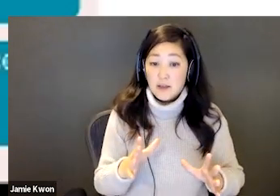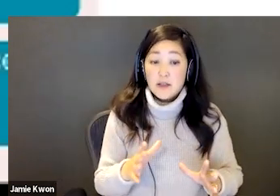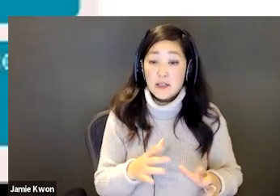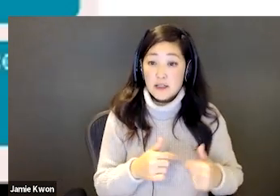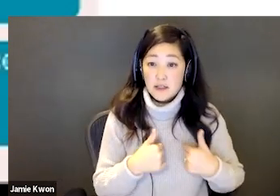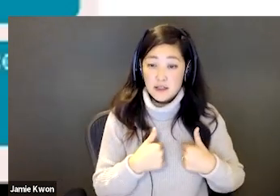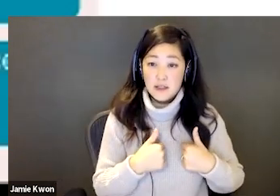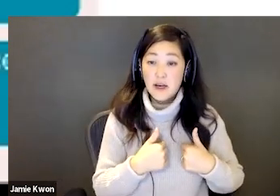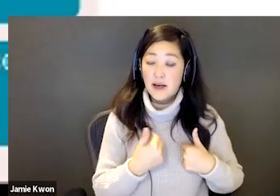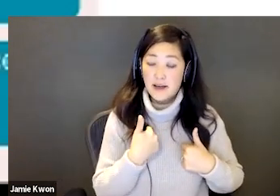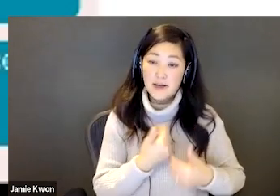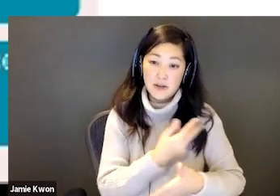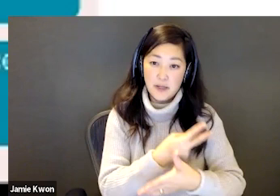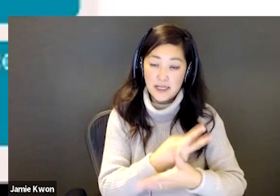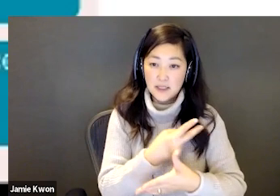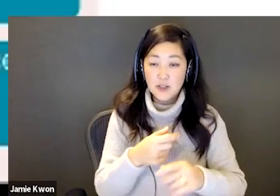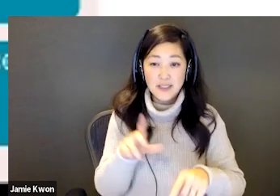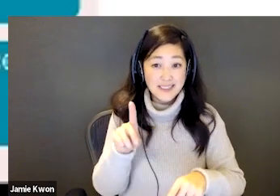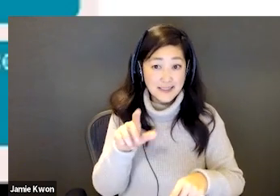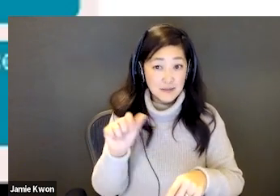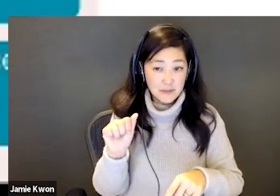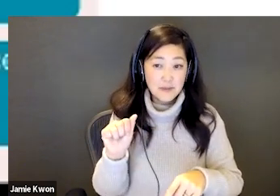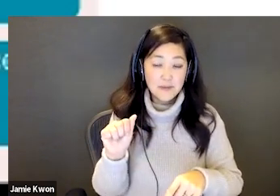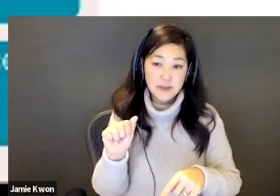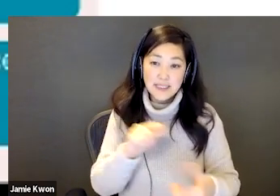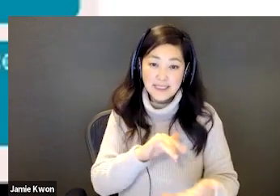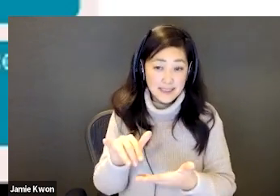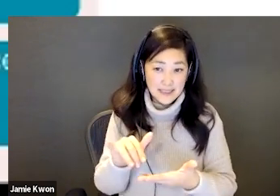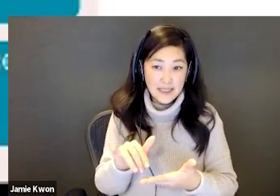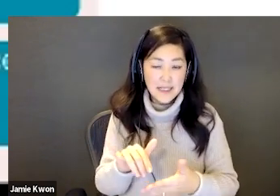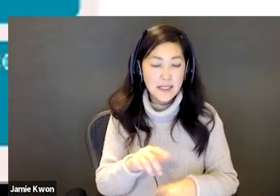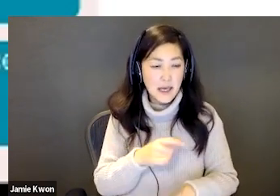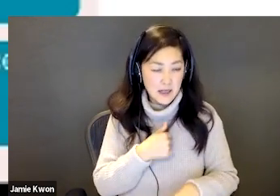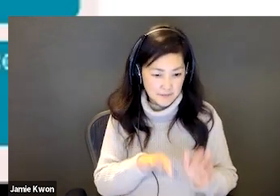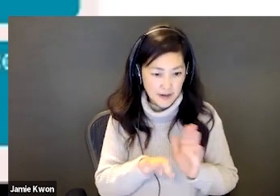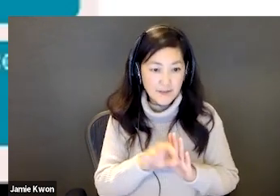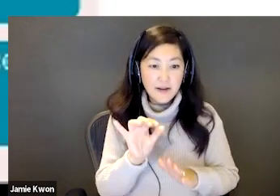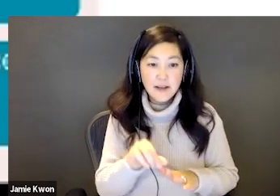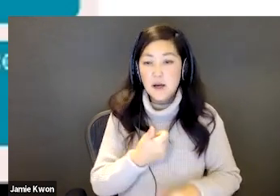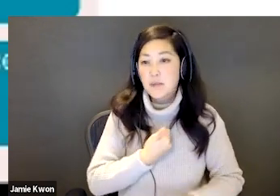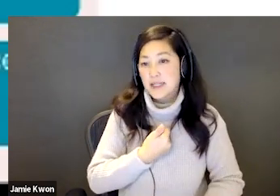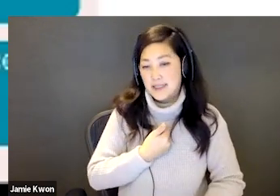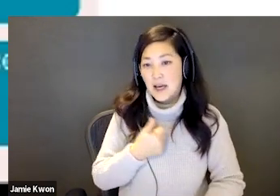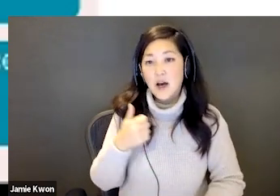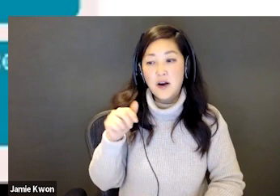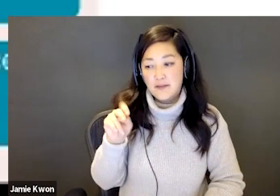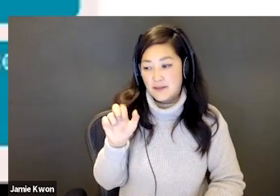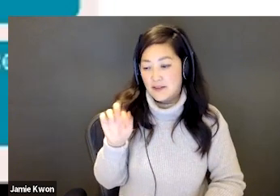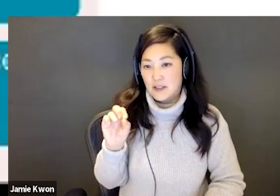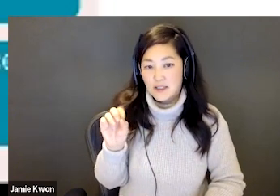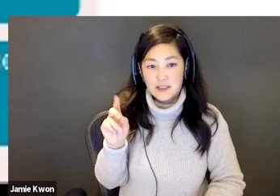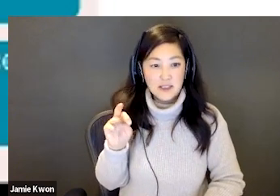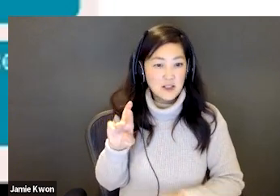master's of disability studies, and throughout that time is where I became aware that I was neurodivergent. And I felt like describing